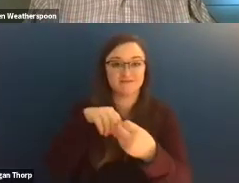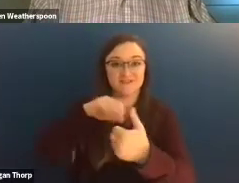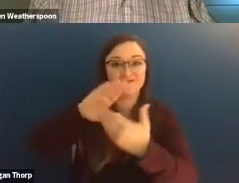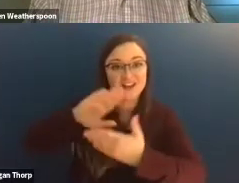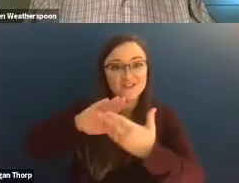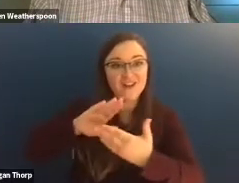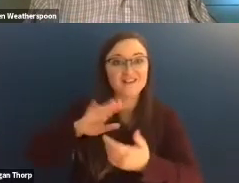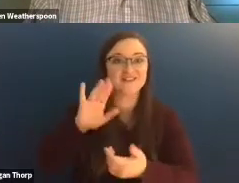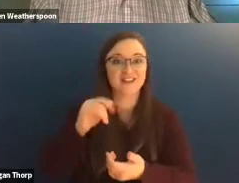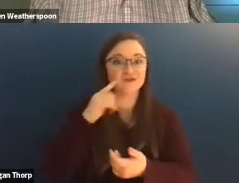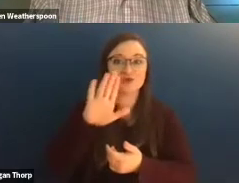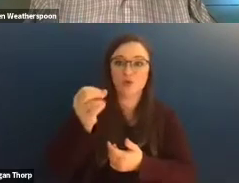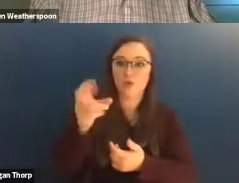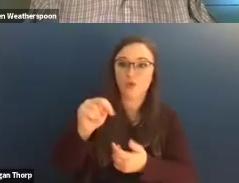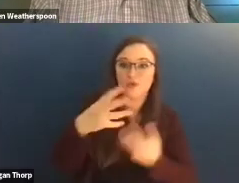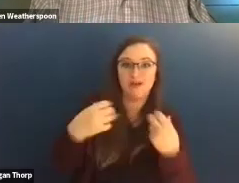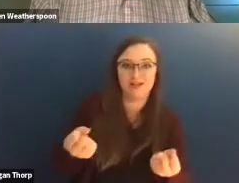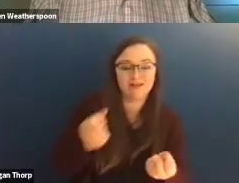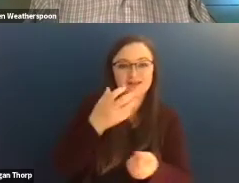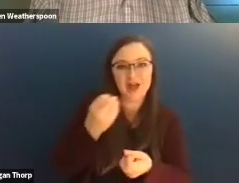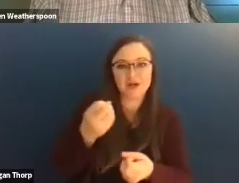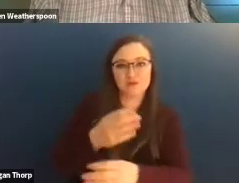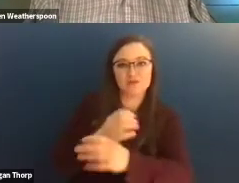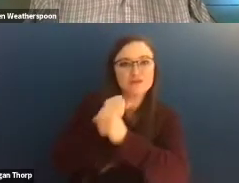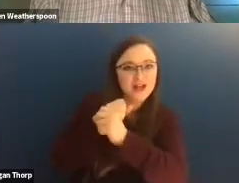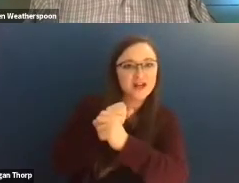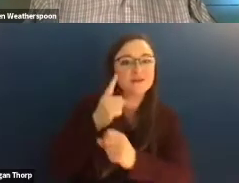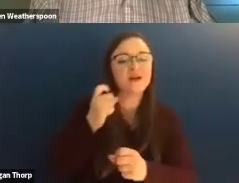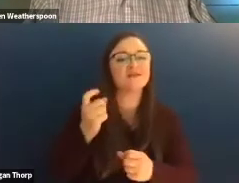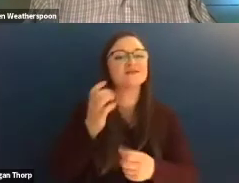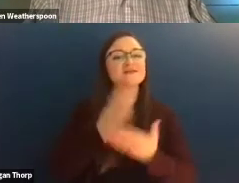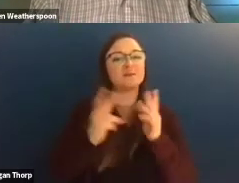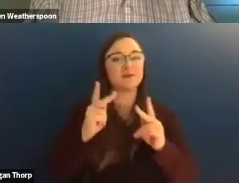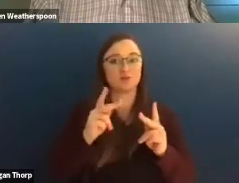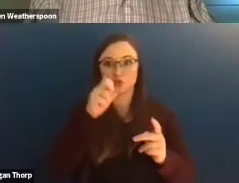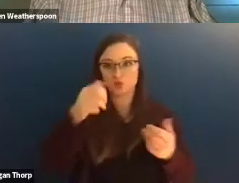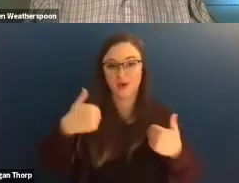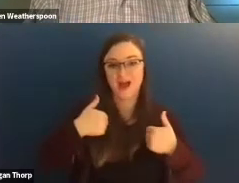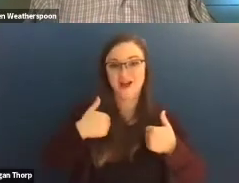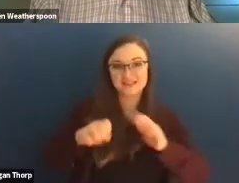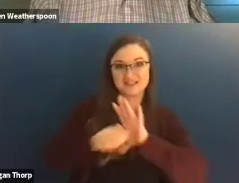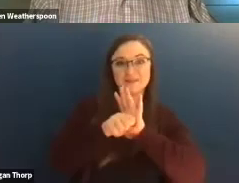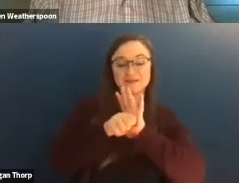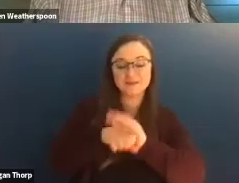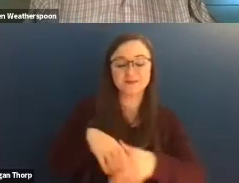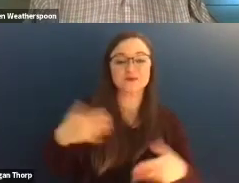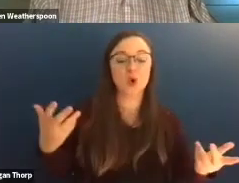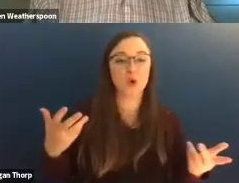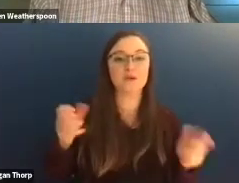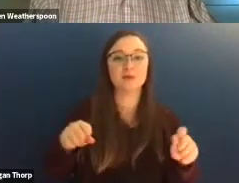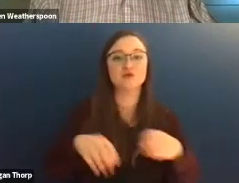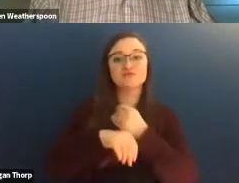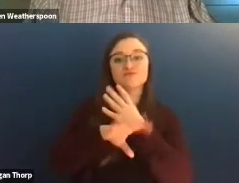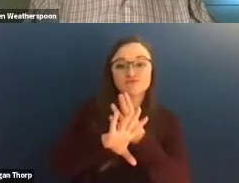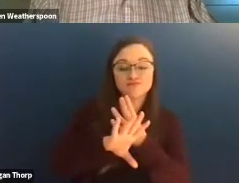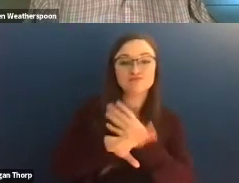own health and protection, because there are individuals that are asymptomatic. And so linking up with the physician to be able to shadow